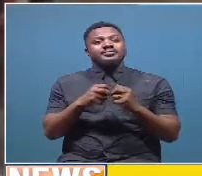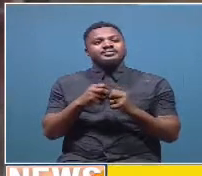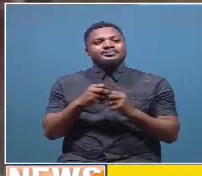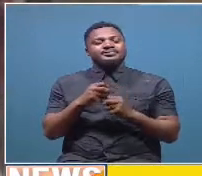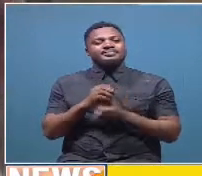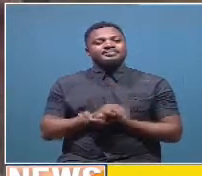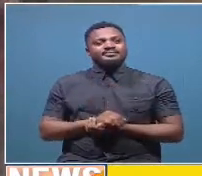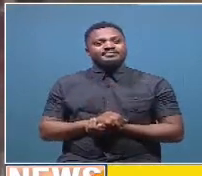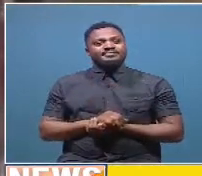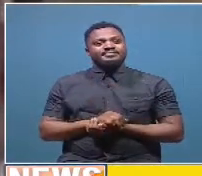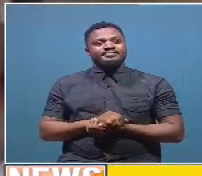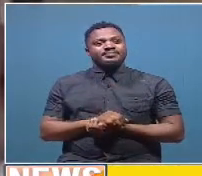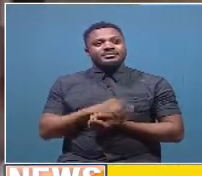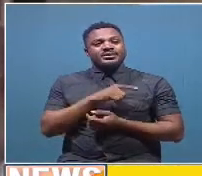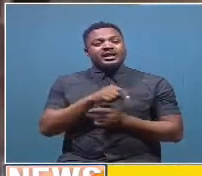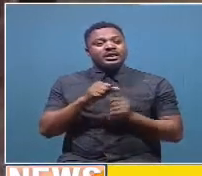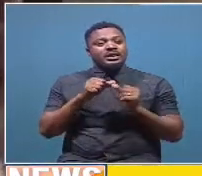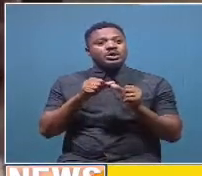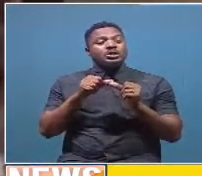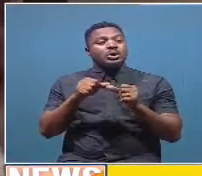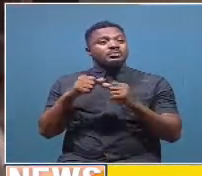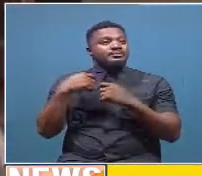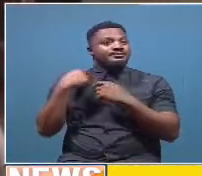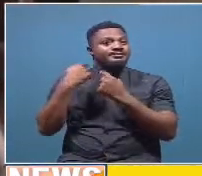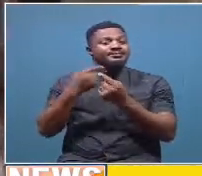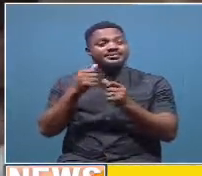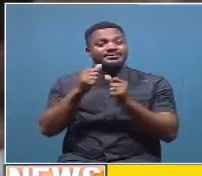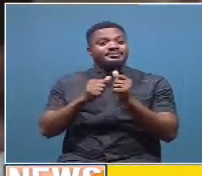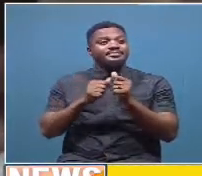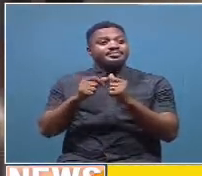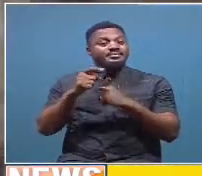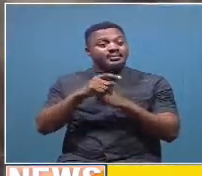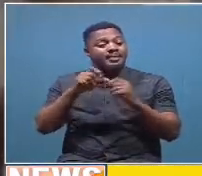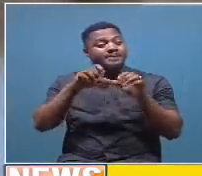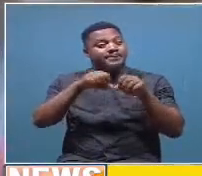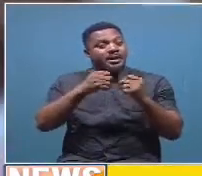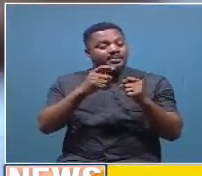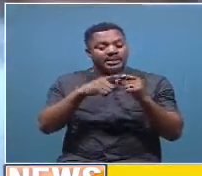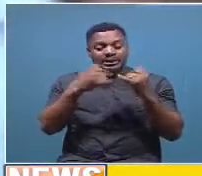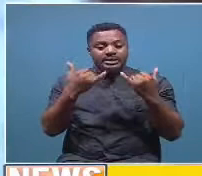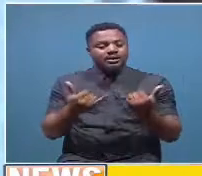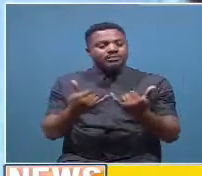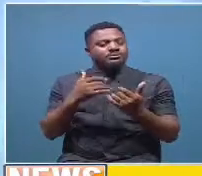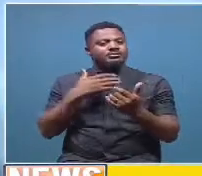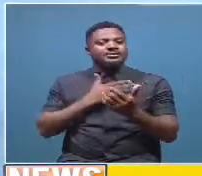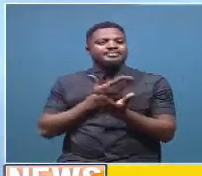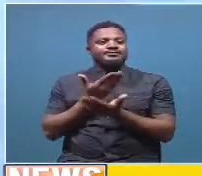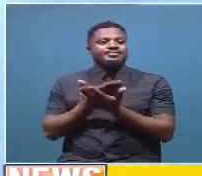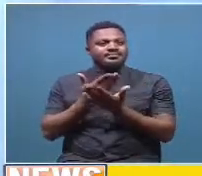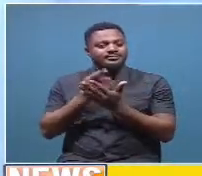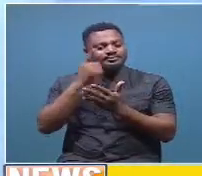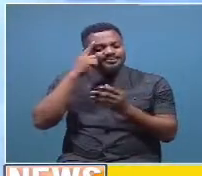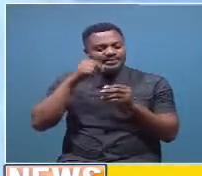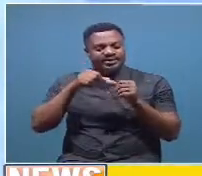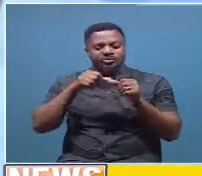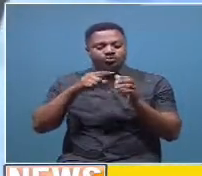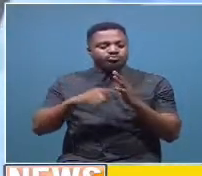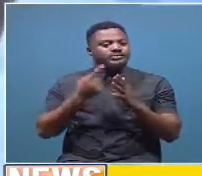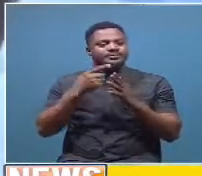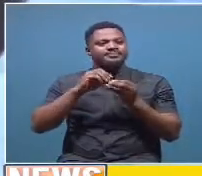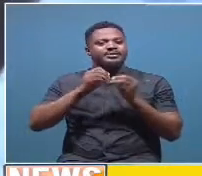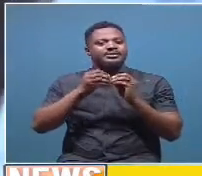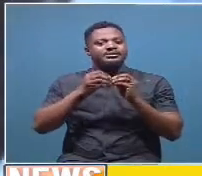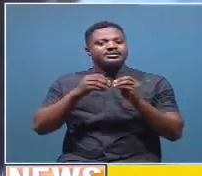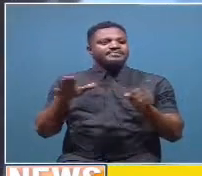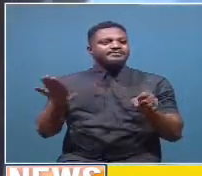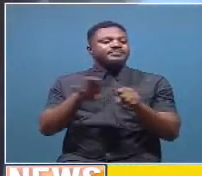the sewer line. It's been continuous every time it breaks down, but this time round they are calling for a permanent solution to